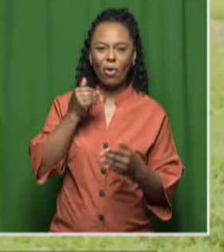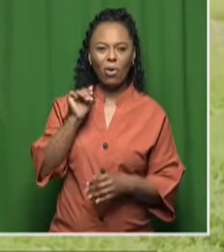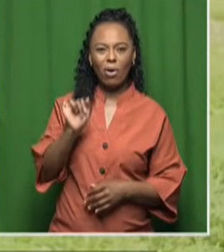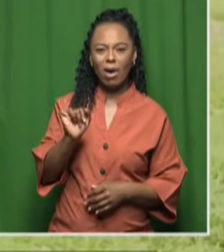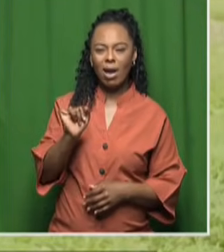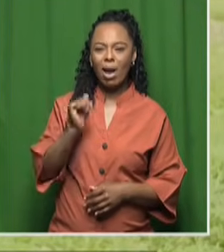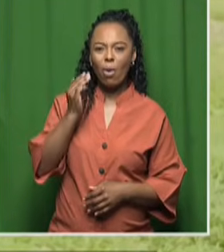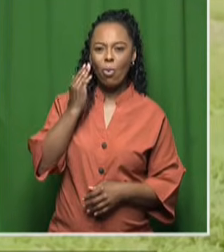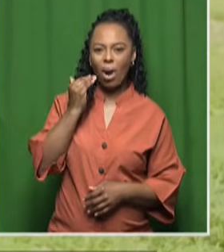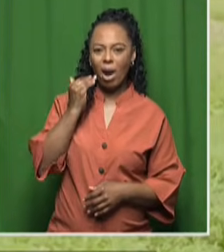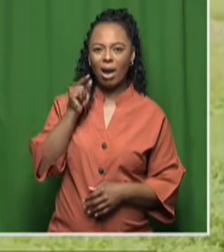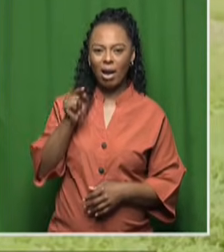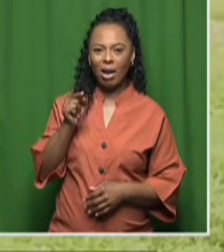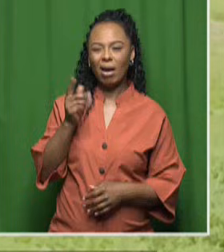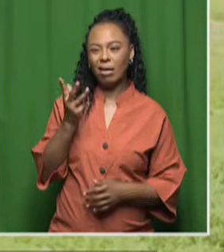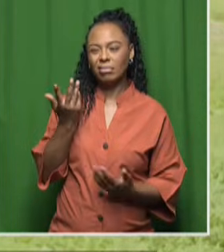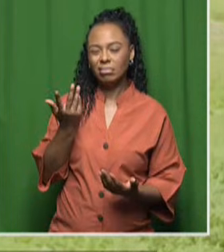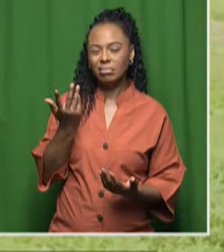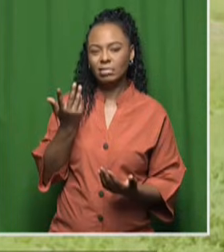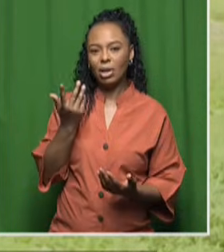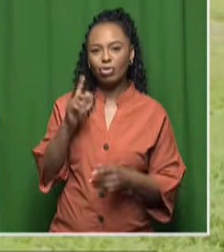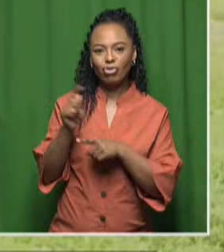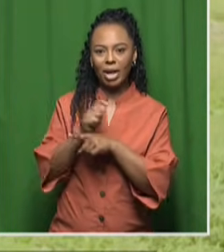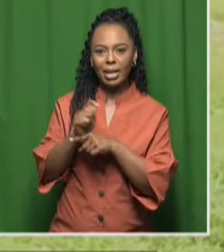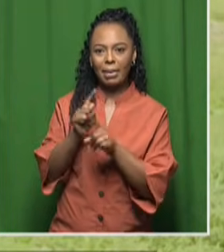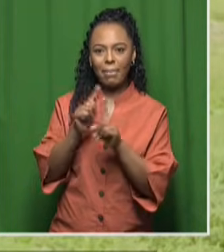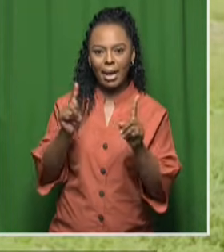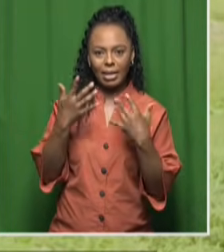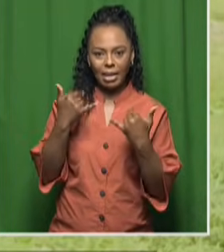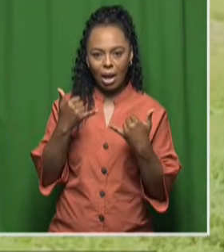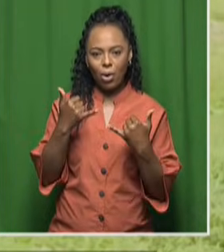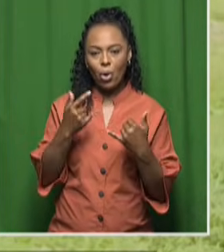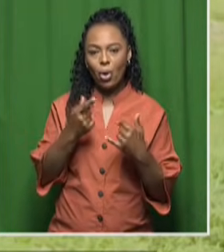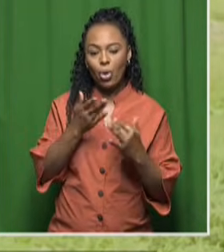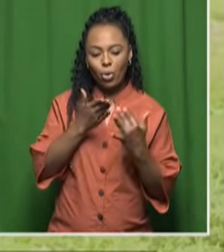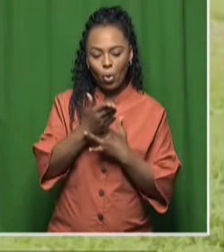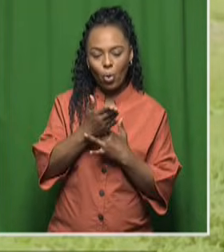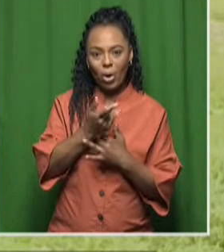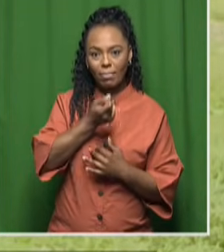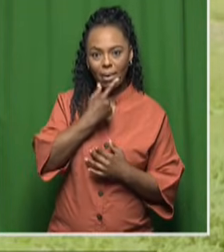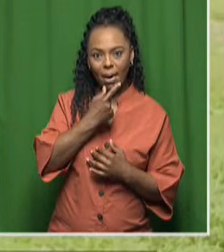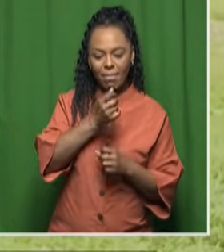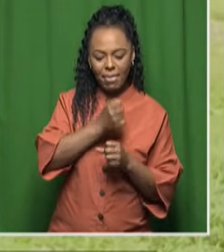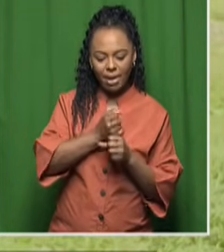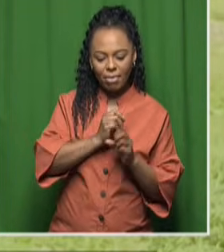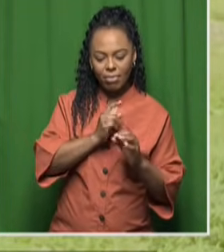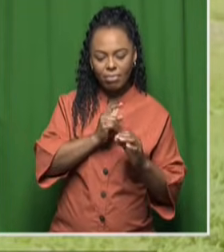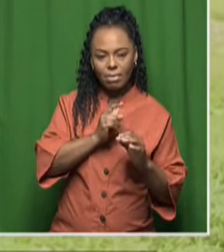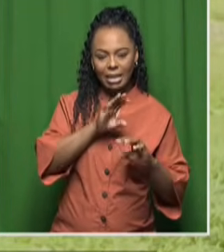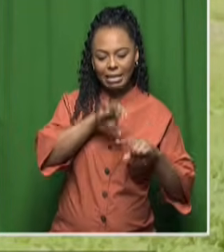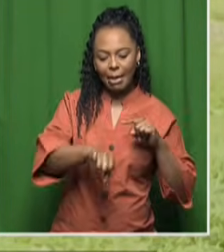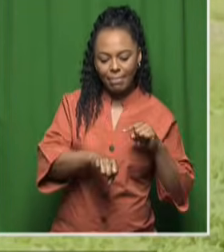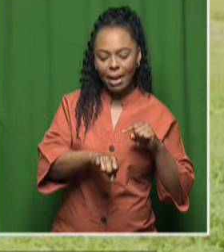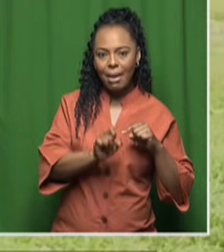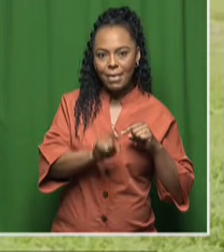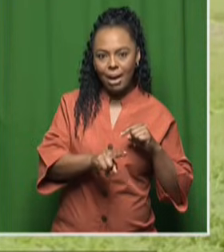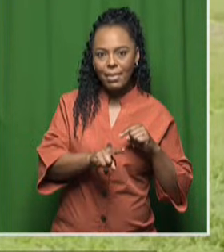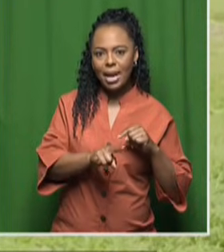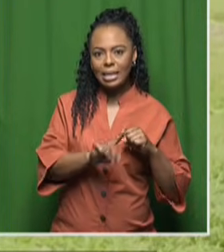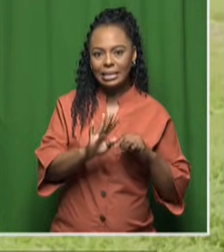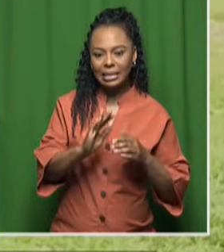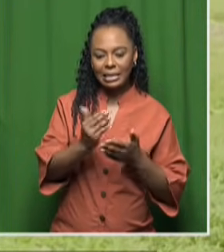we can assist them through my knowledge of drug discovery by assisting them to determine how safe the products